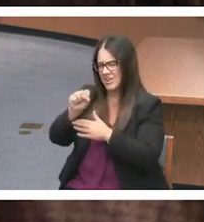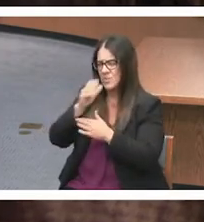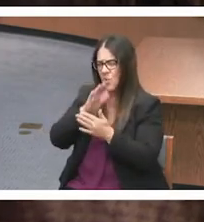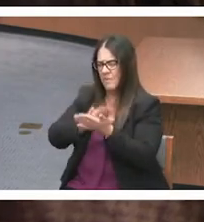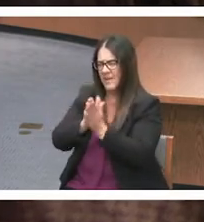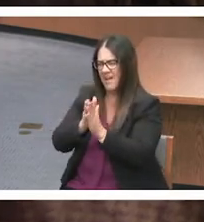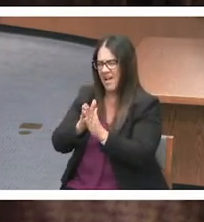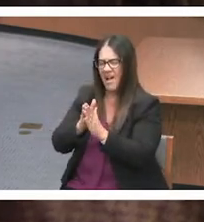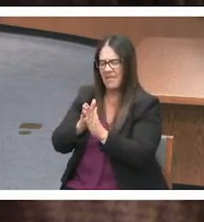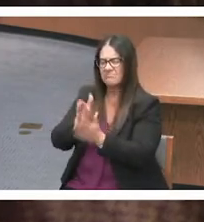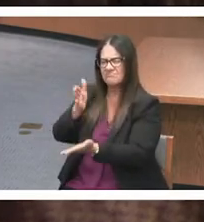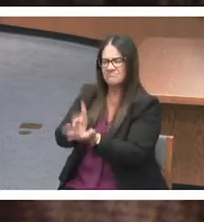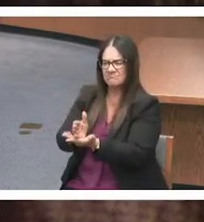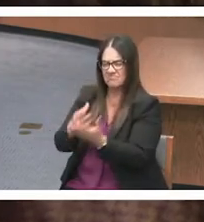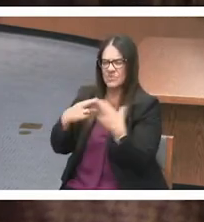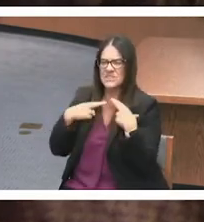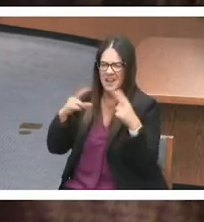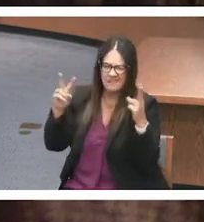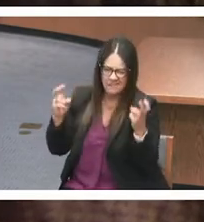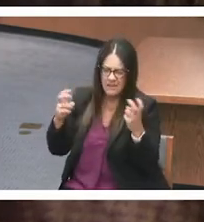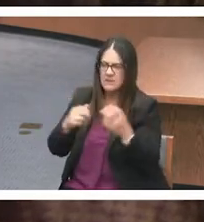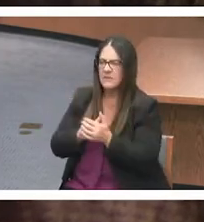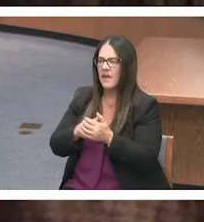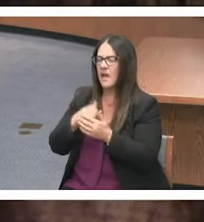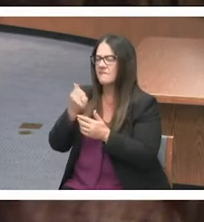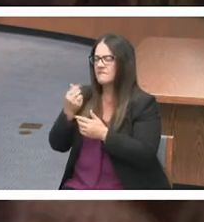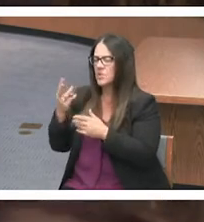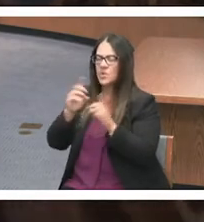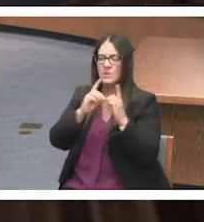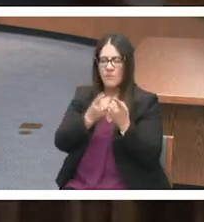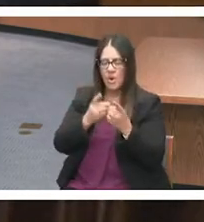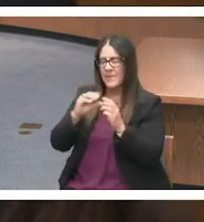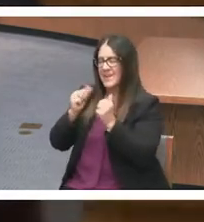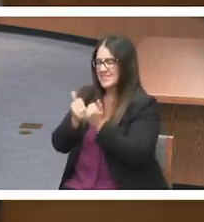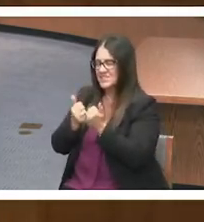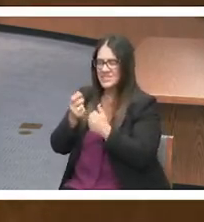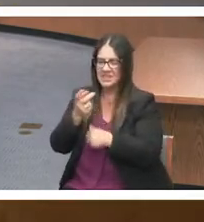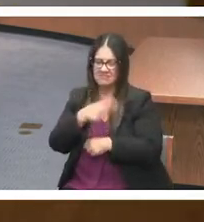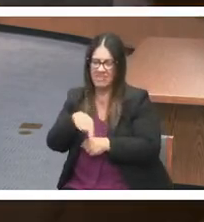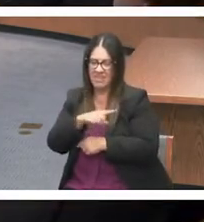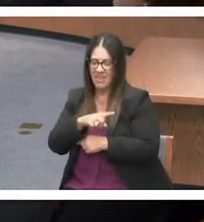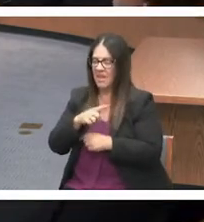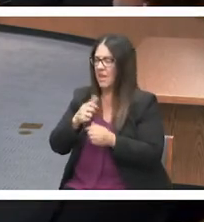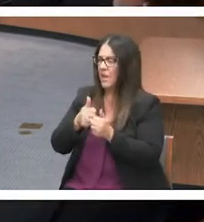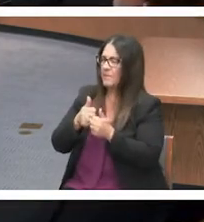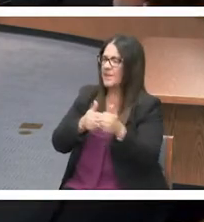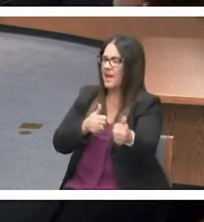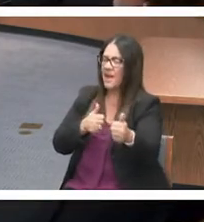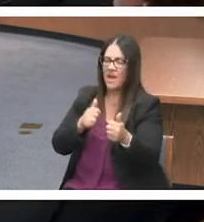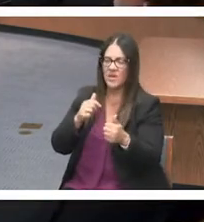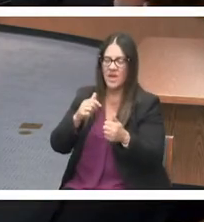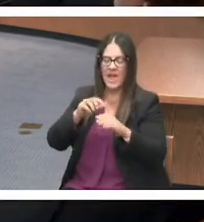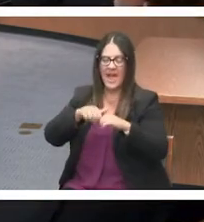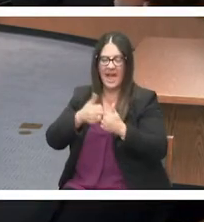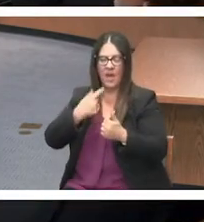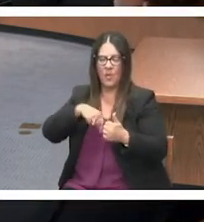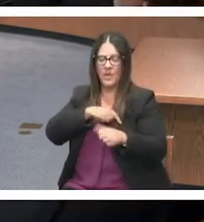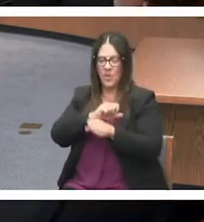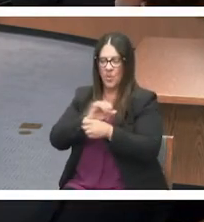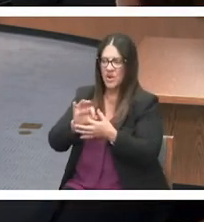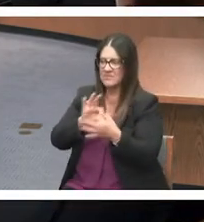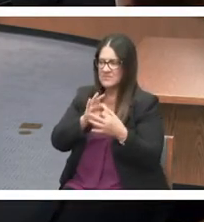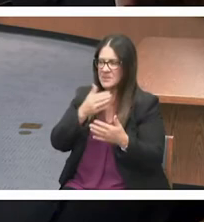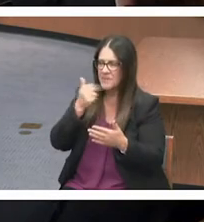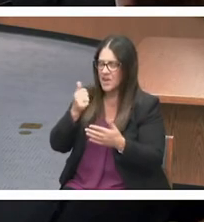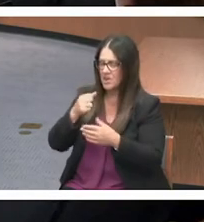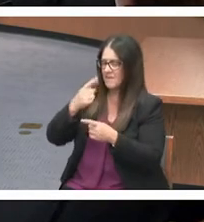areas that quite a few of the departments and agencies, beyond resources agencies, can work together to make things better for